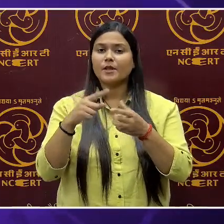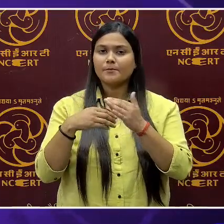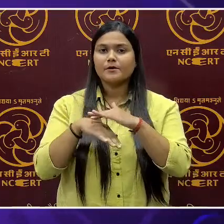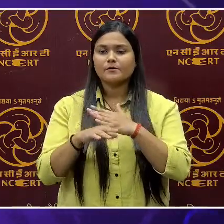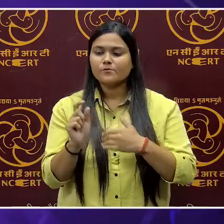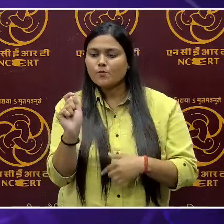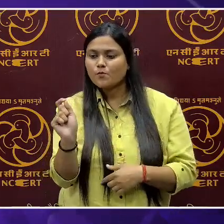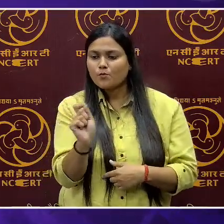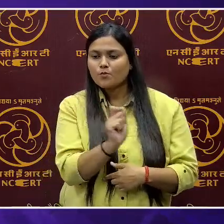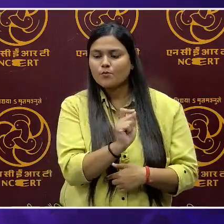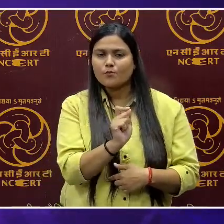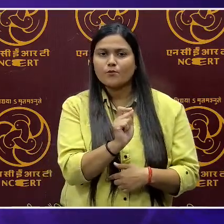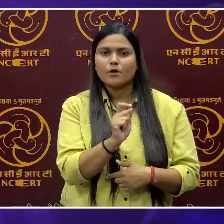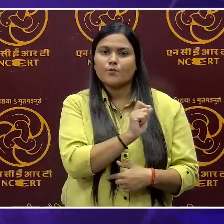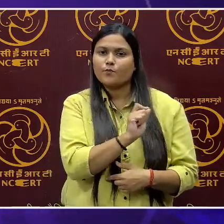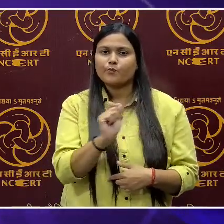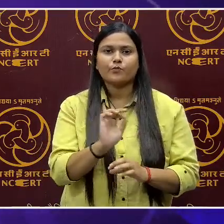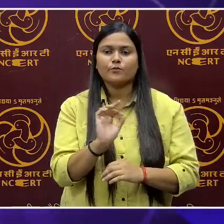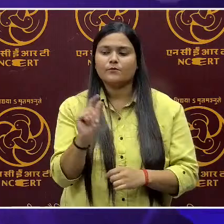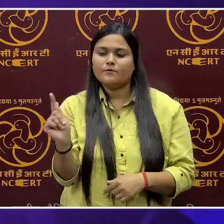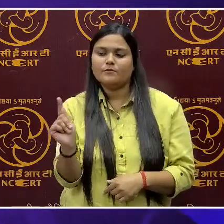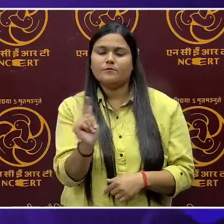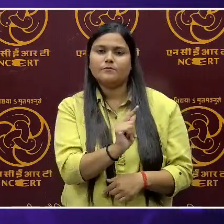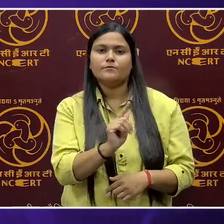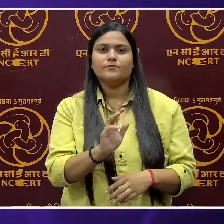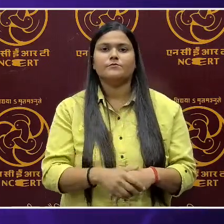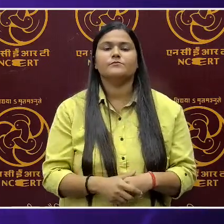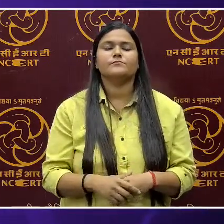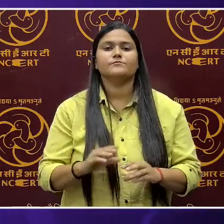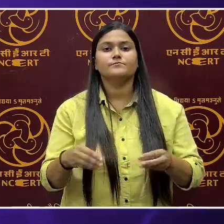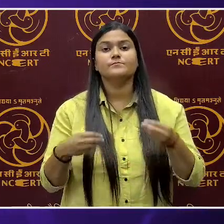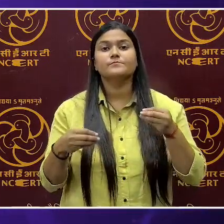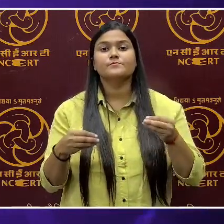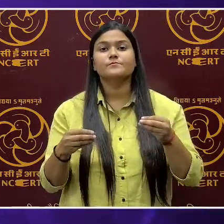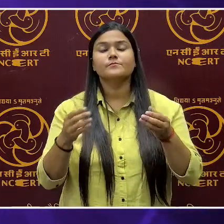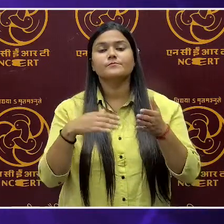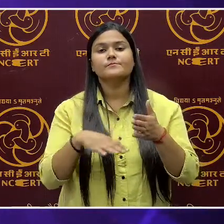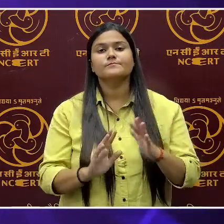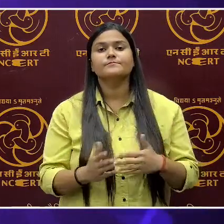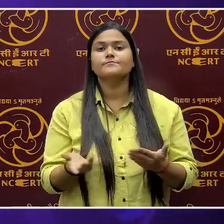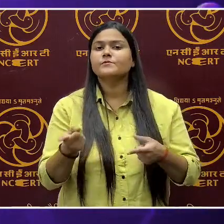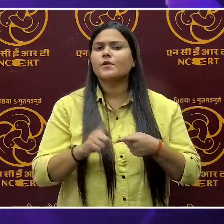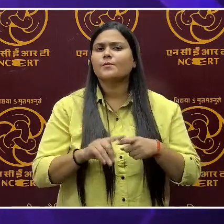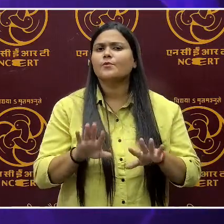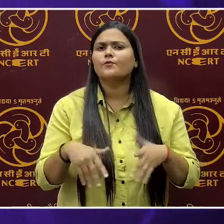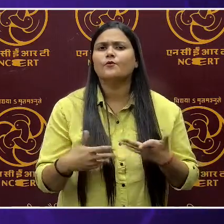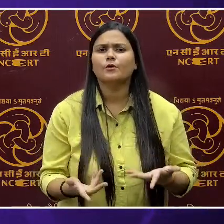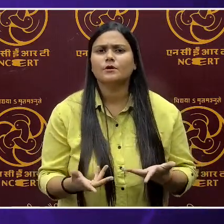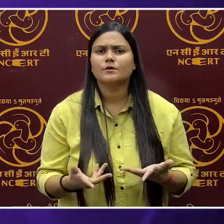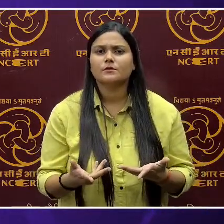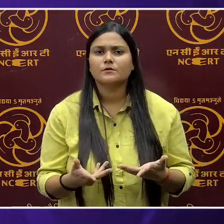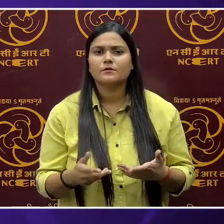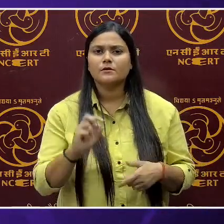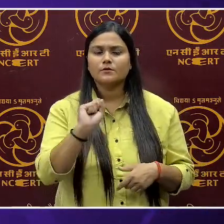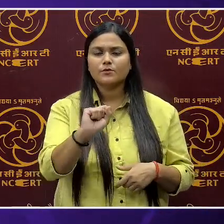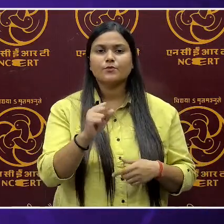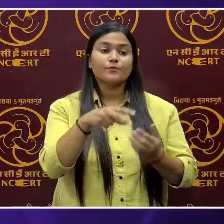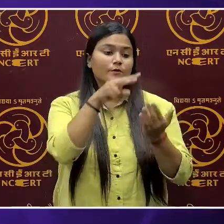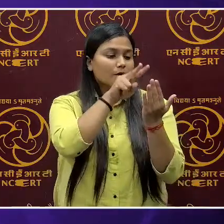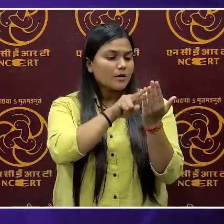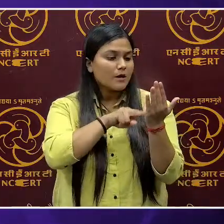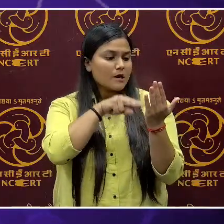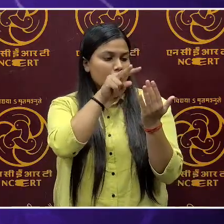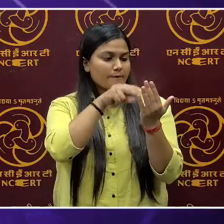here and take out this paper, then what happens, you are able to read it